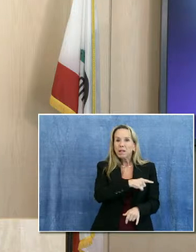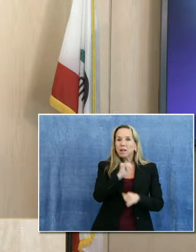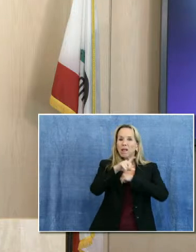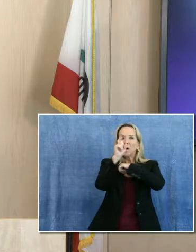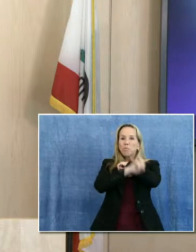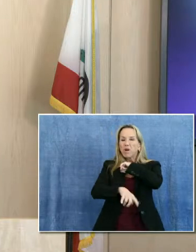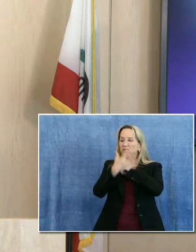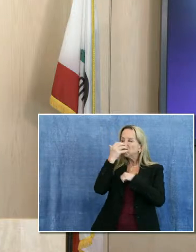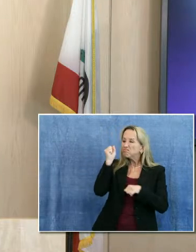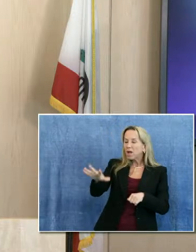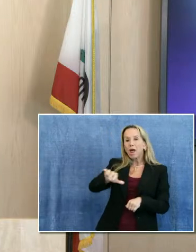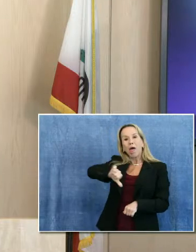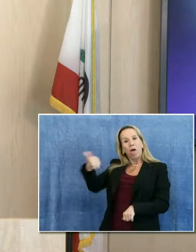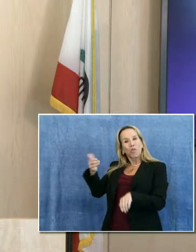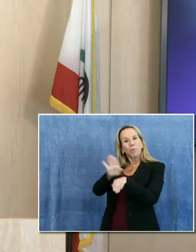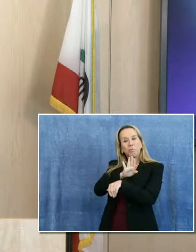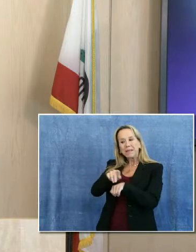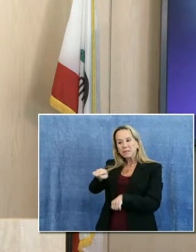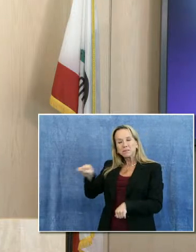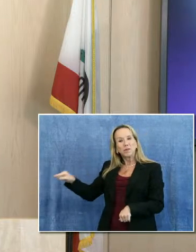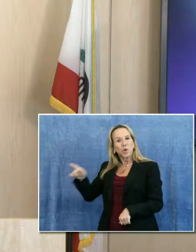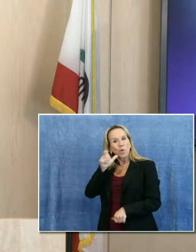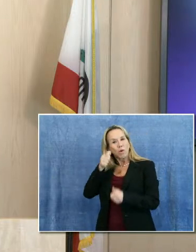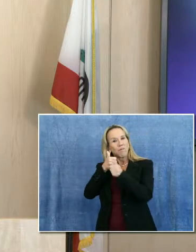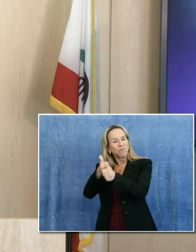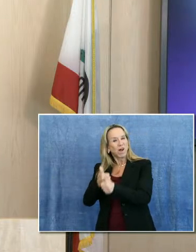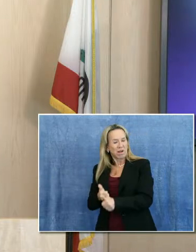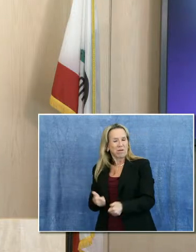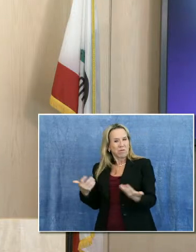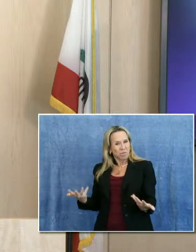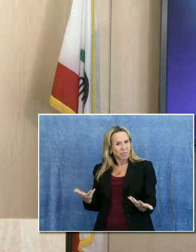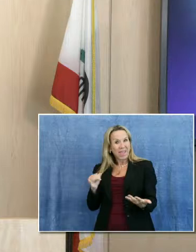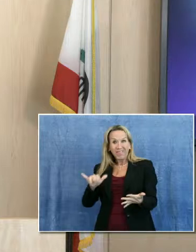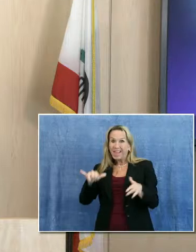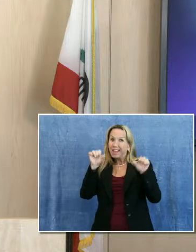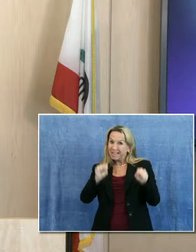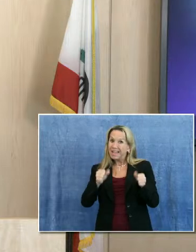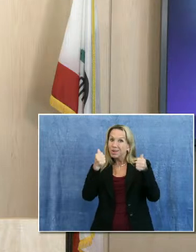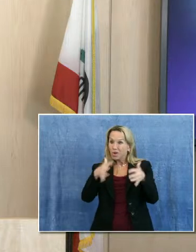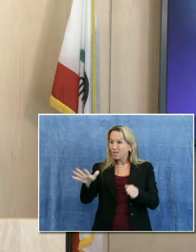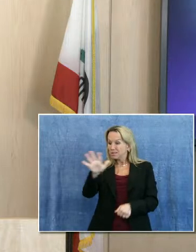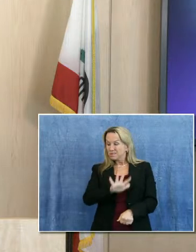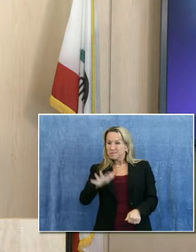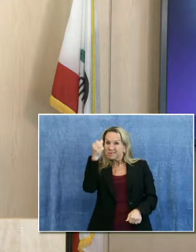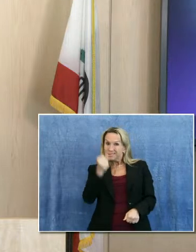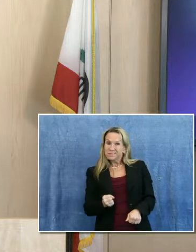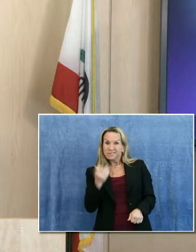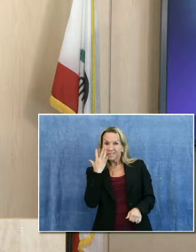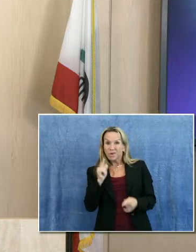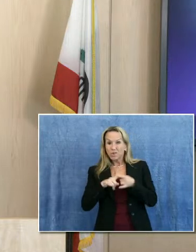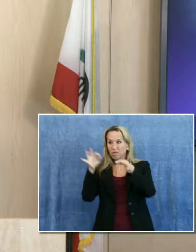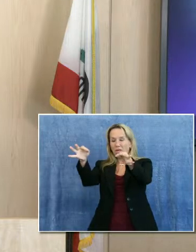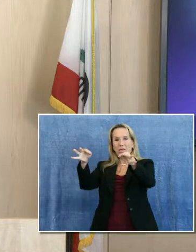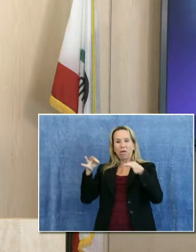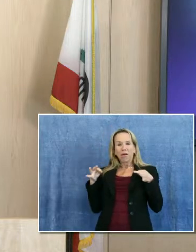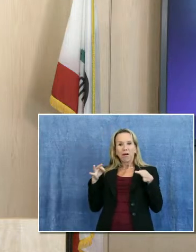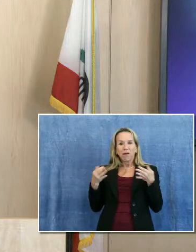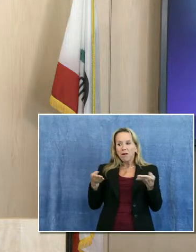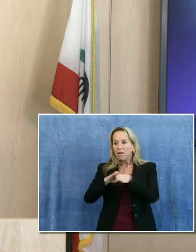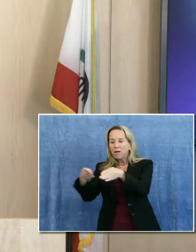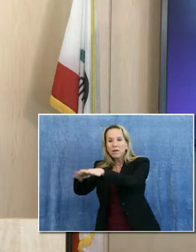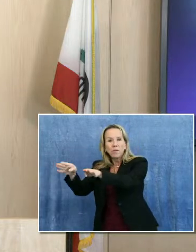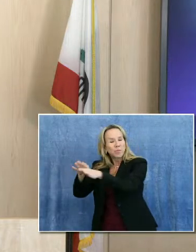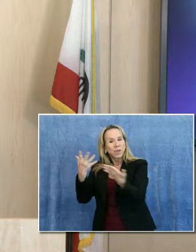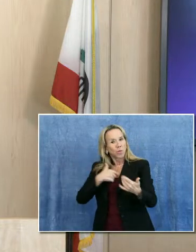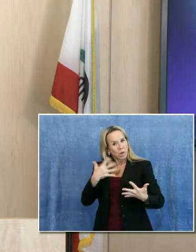following the rules and doing everything right, and only serves to have the potential to set our region back in terms of our ability to get more entities open